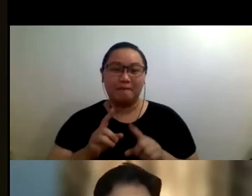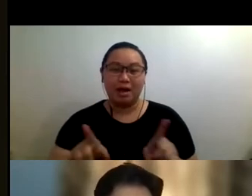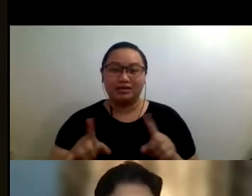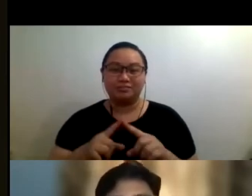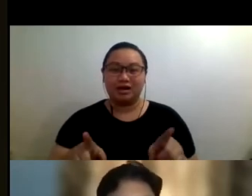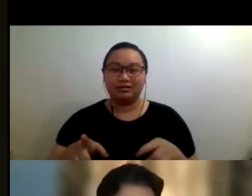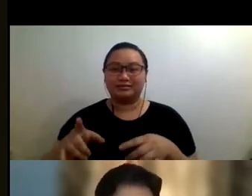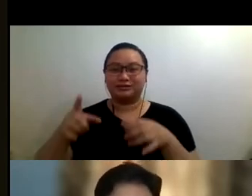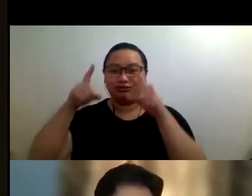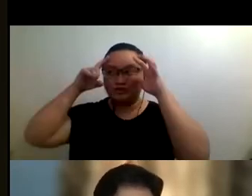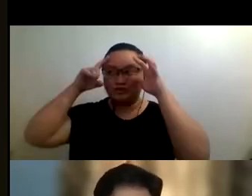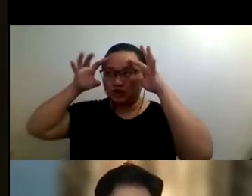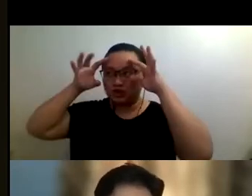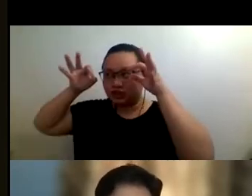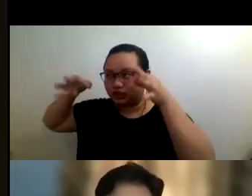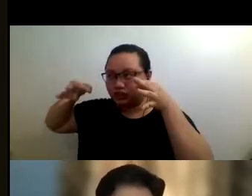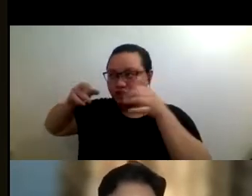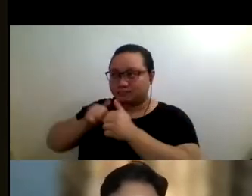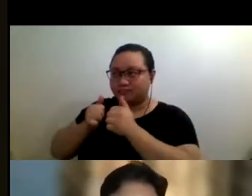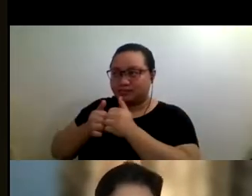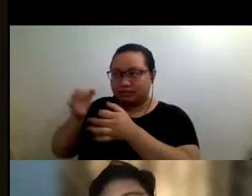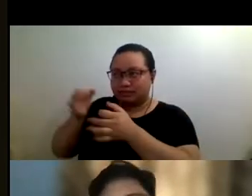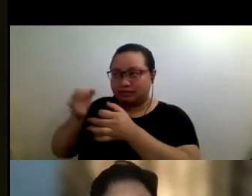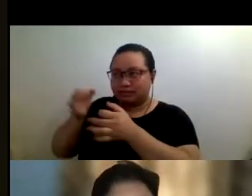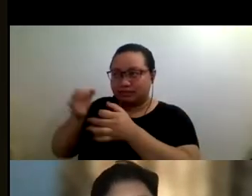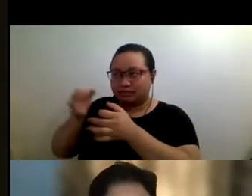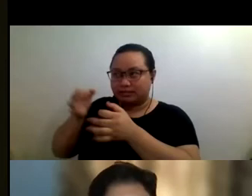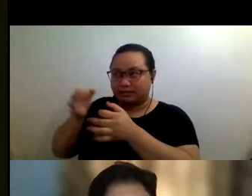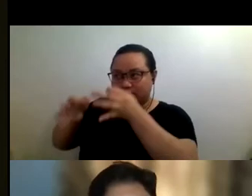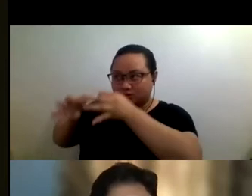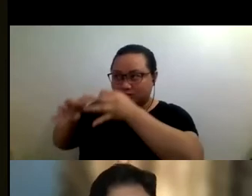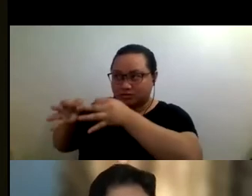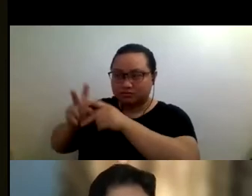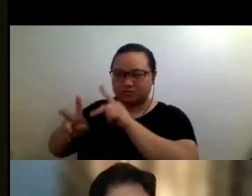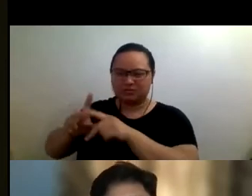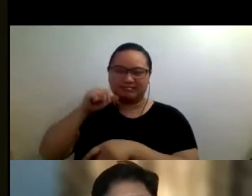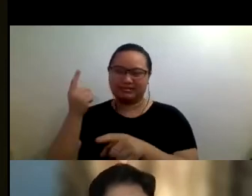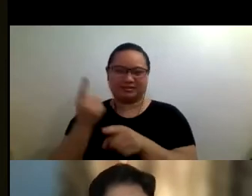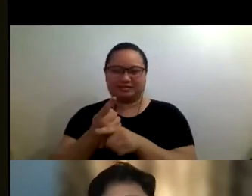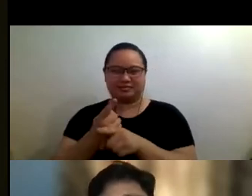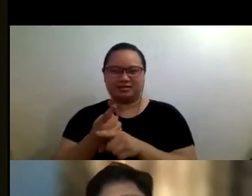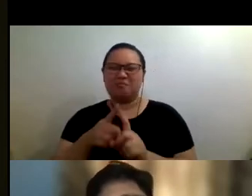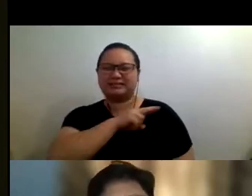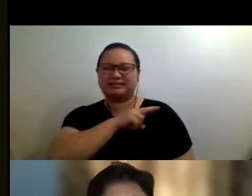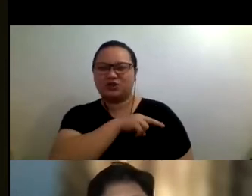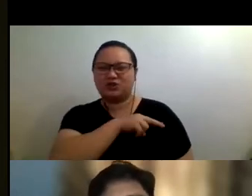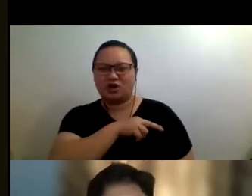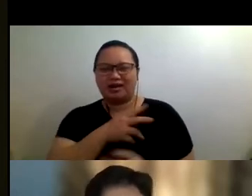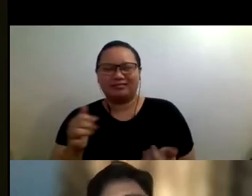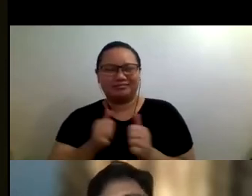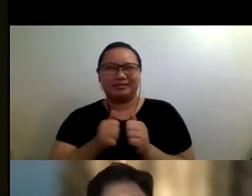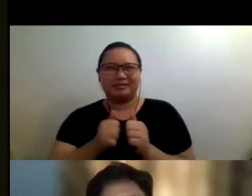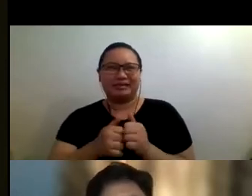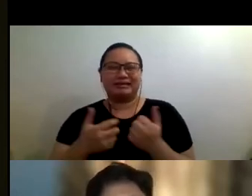not right, but it's I guess it can be a natural thing to do. What essentially makes it easier, at least for me, to withhold judgment